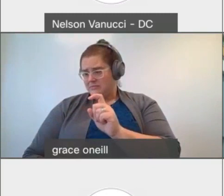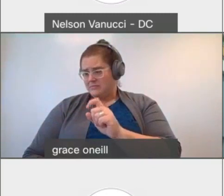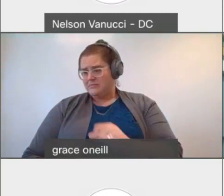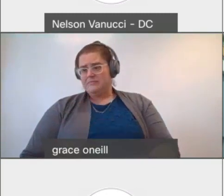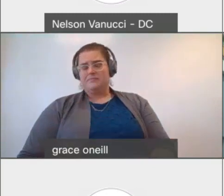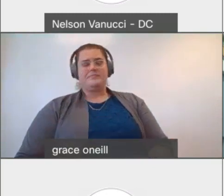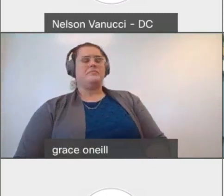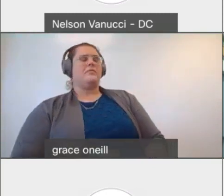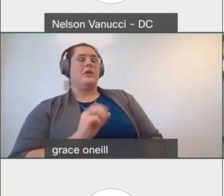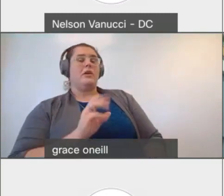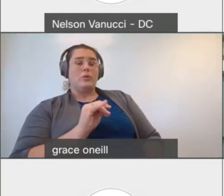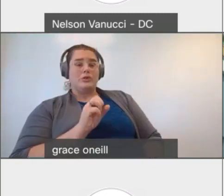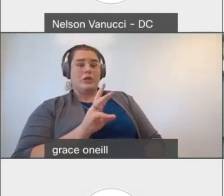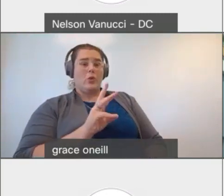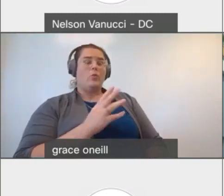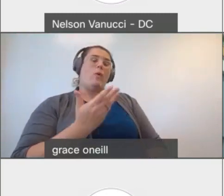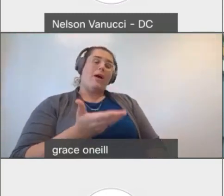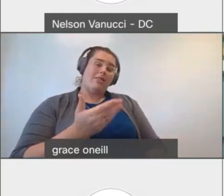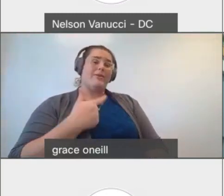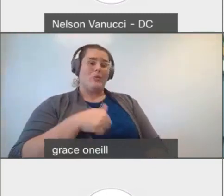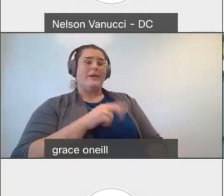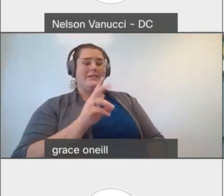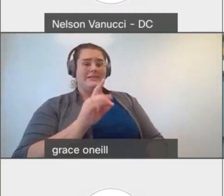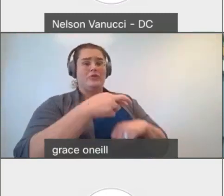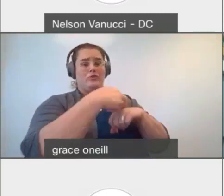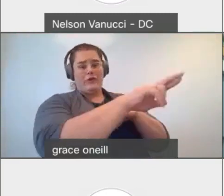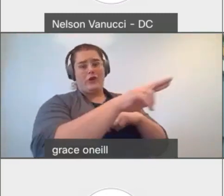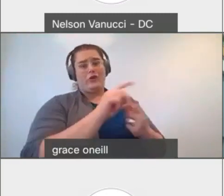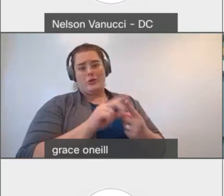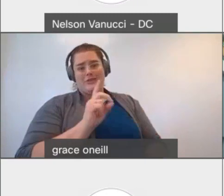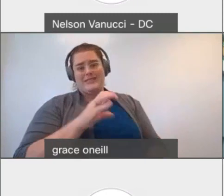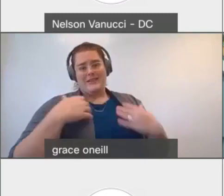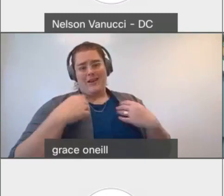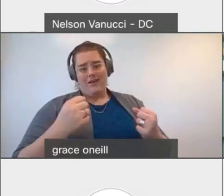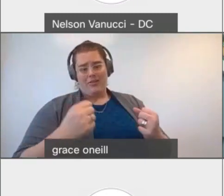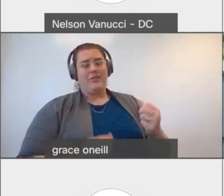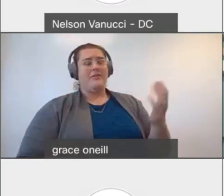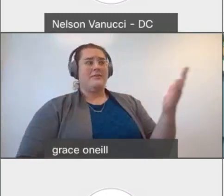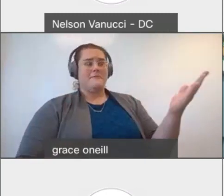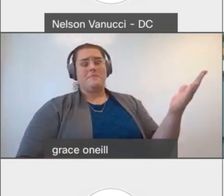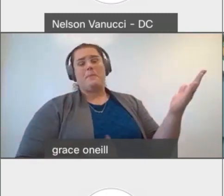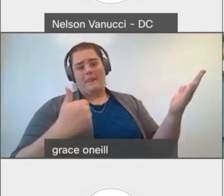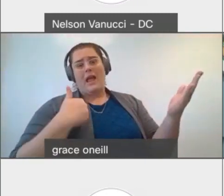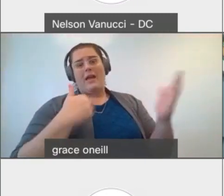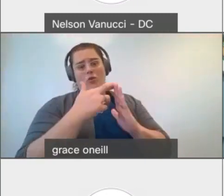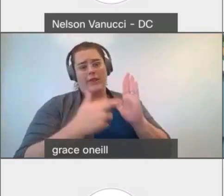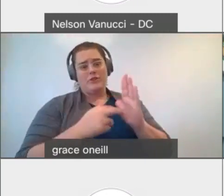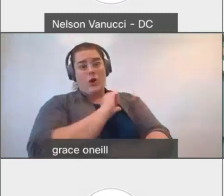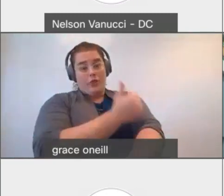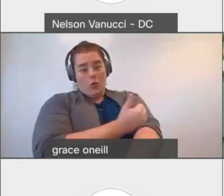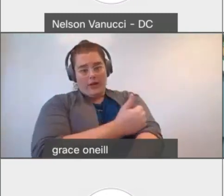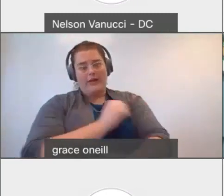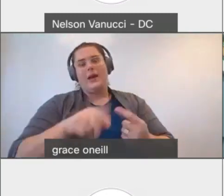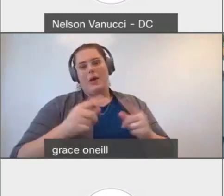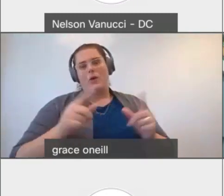well, we referred this to DC Health. They have responsibility and regulatory authority over licensure